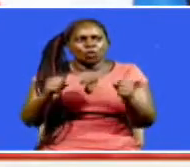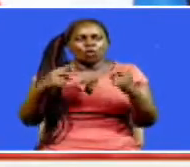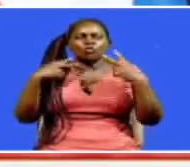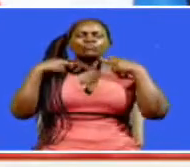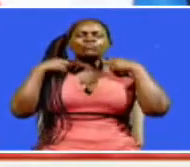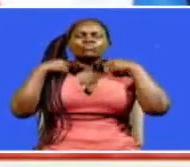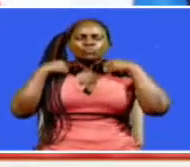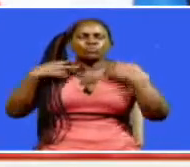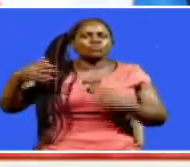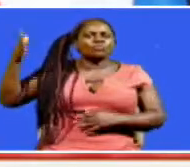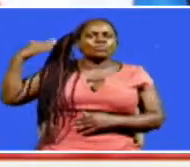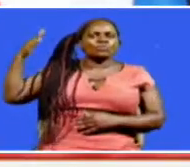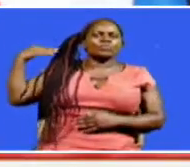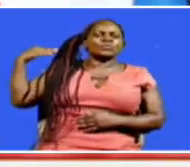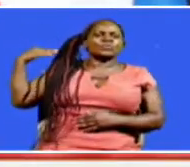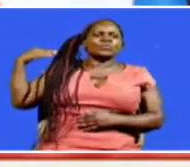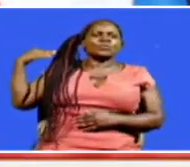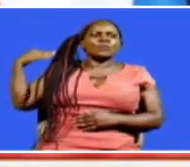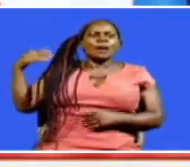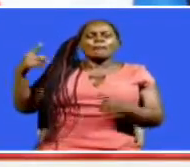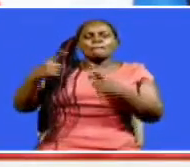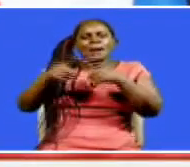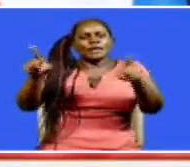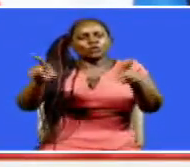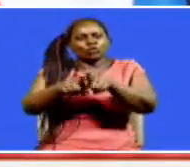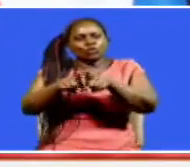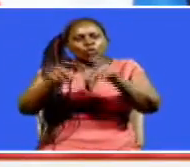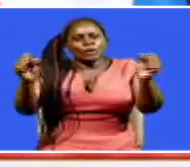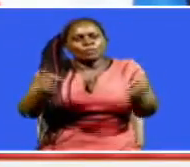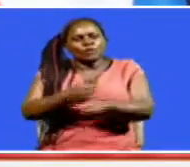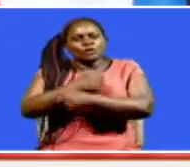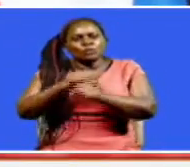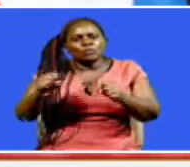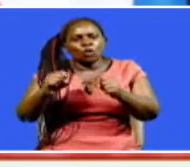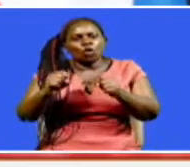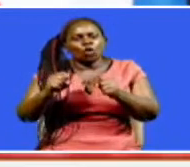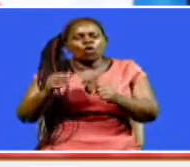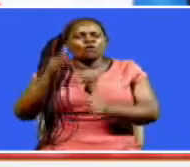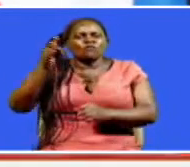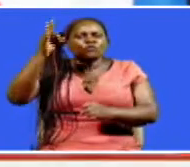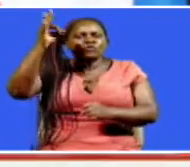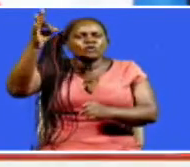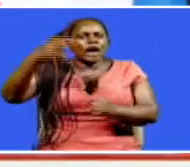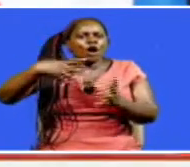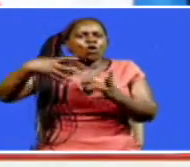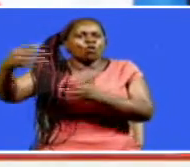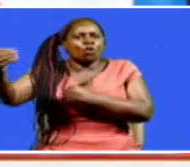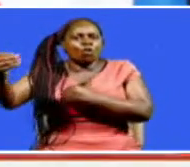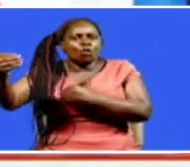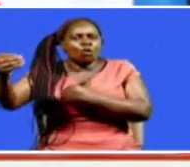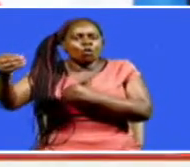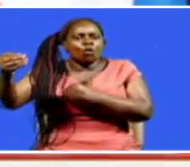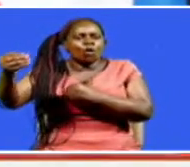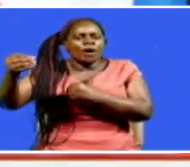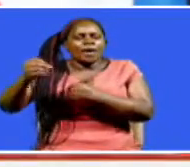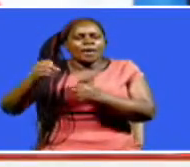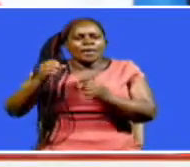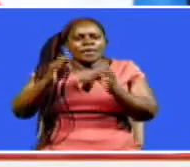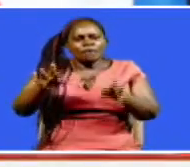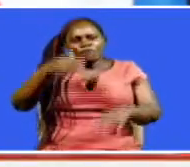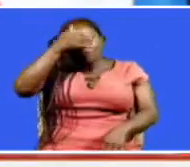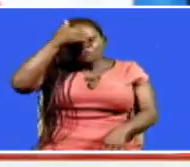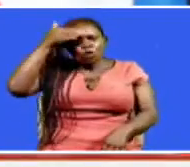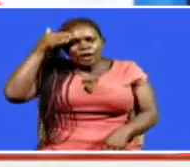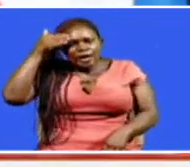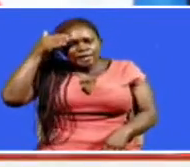prisoners of the past. Neither can we go far into the future if we turn our